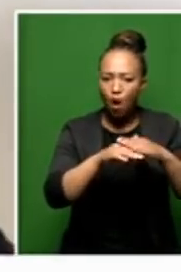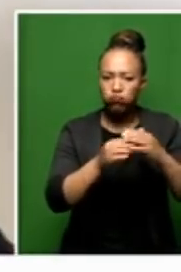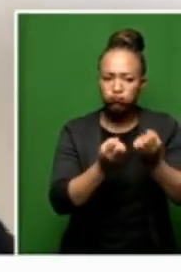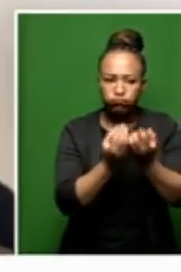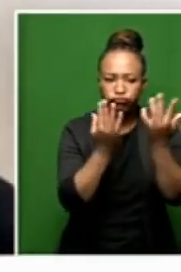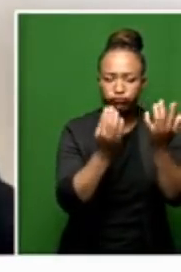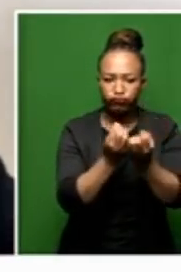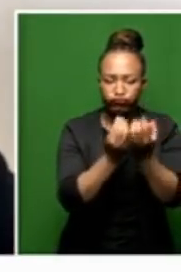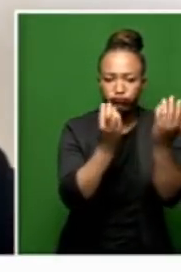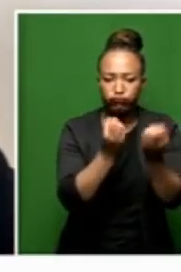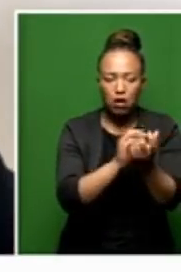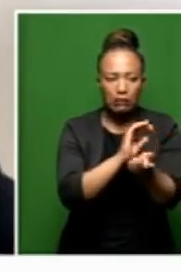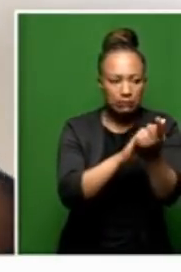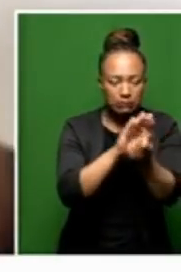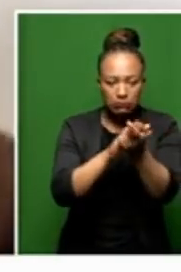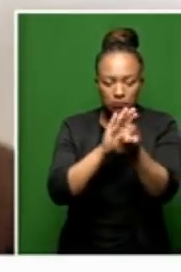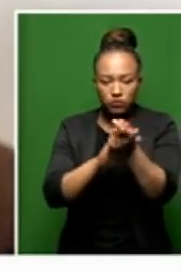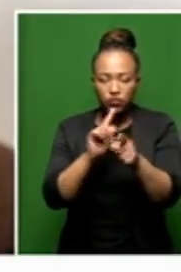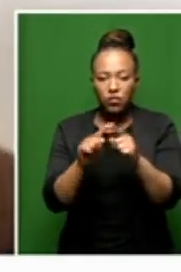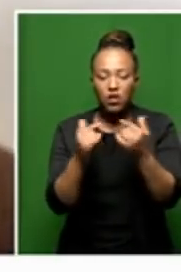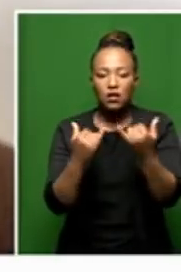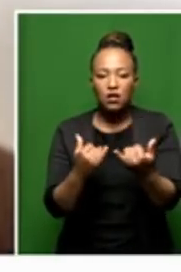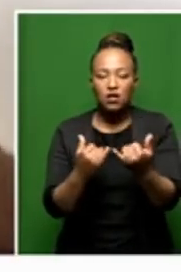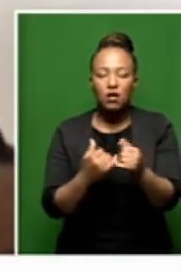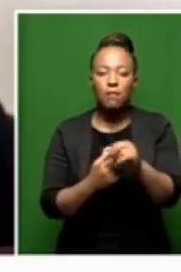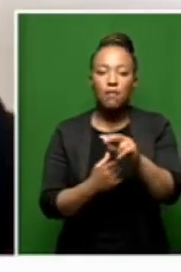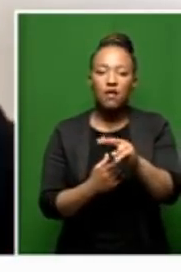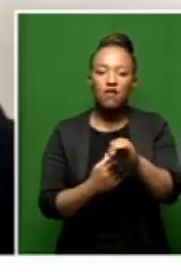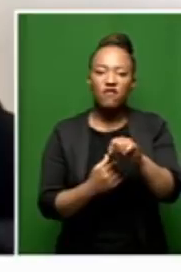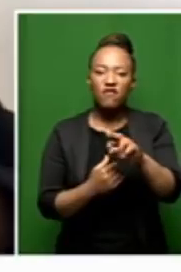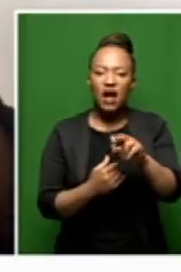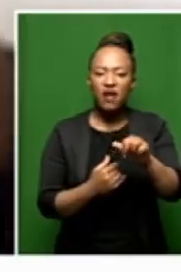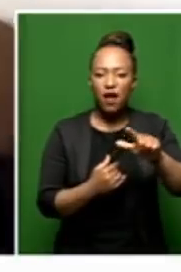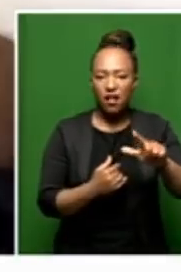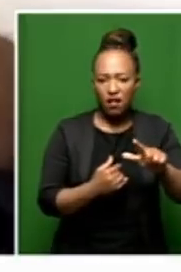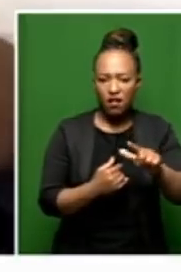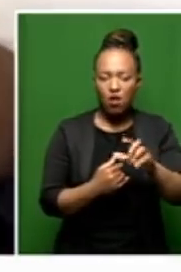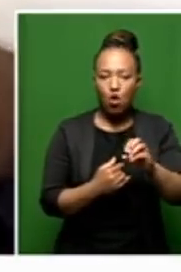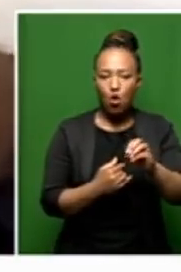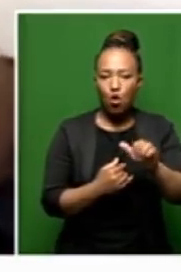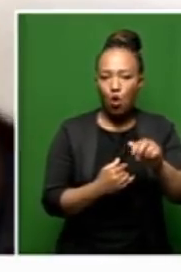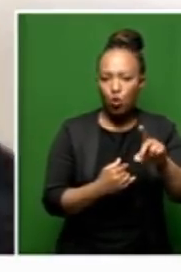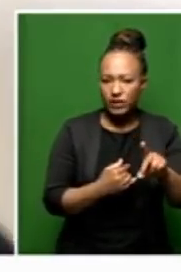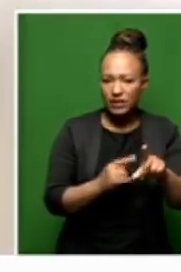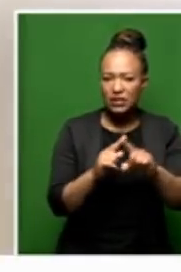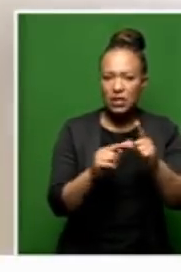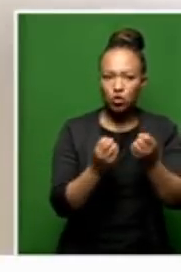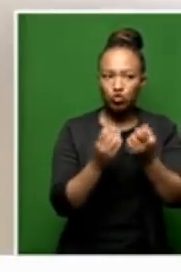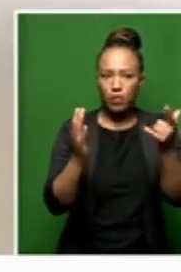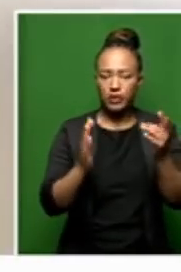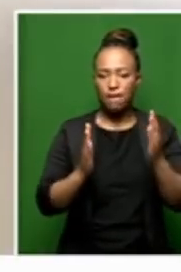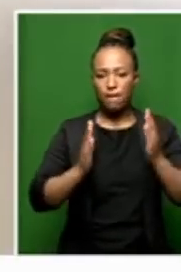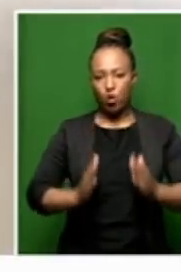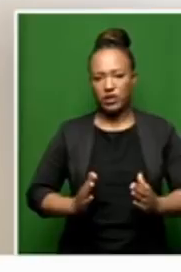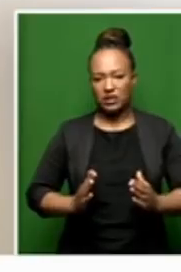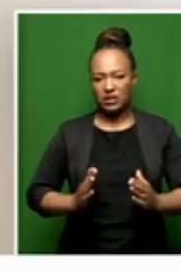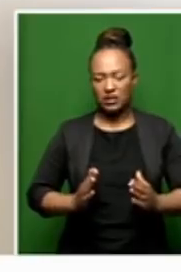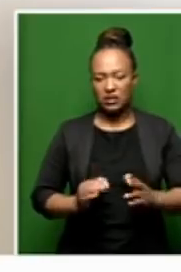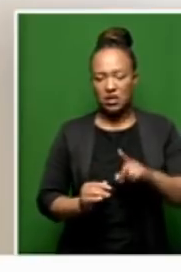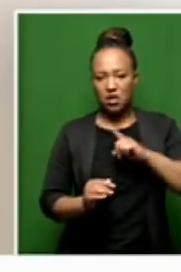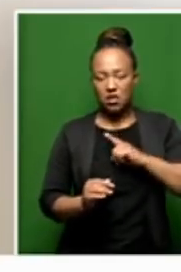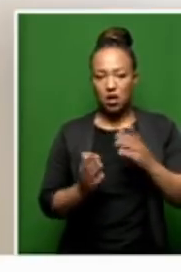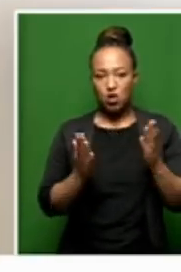multiplies and reproduces, it produces something we call it as a viral load, which becomes too much into our body. And that is the time when our own